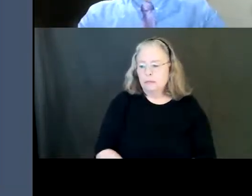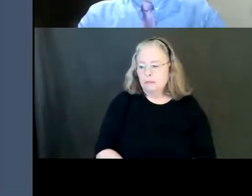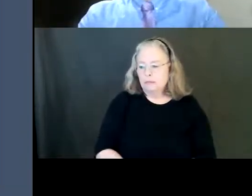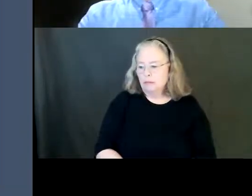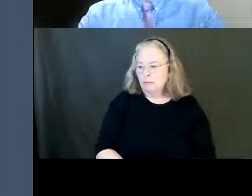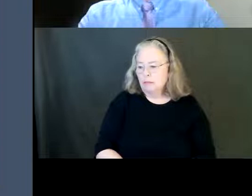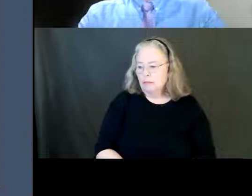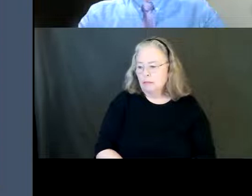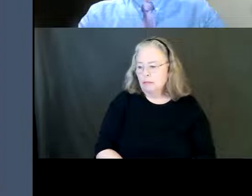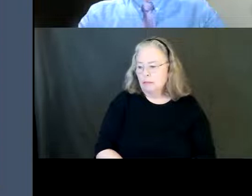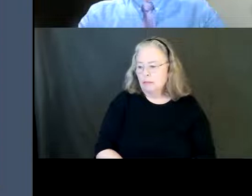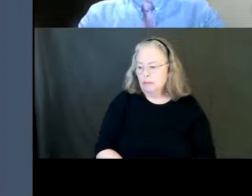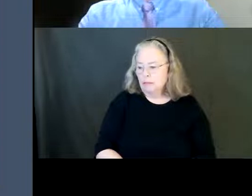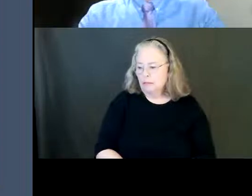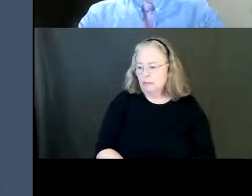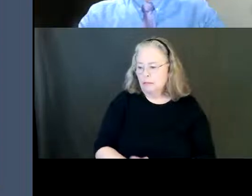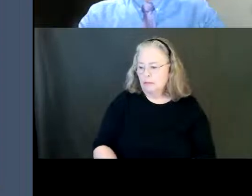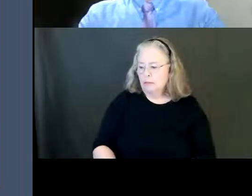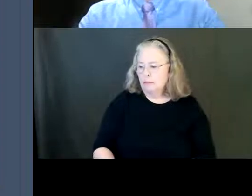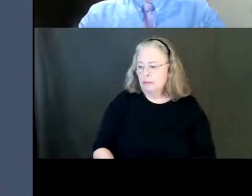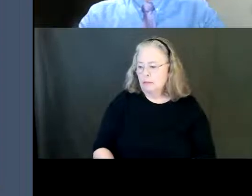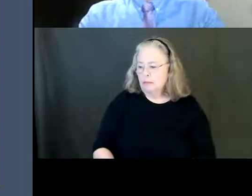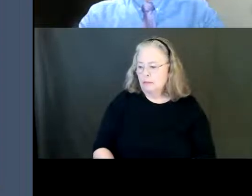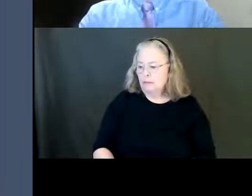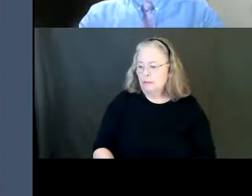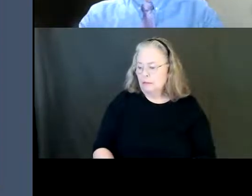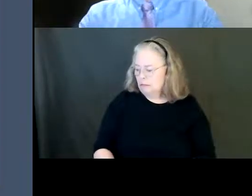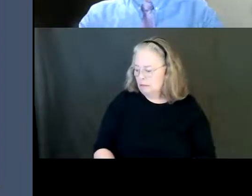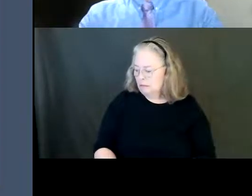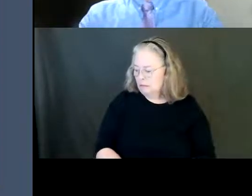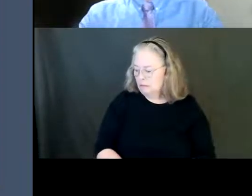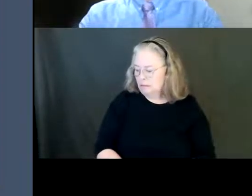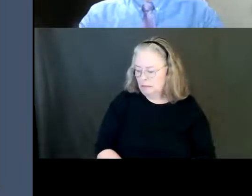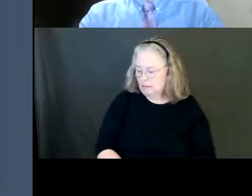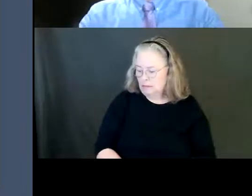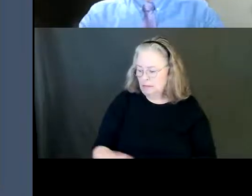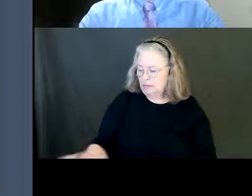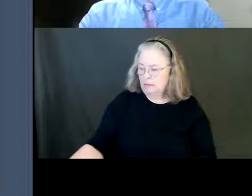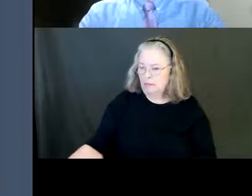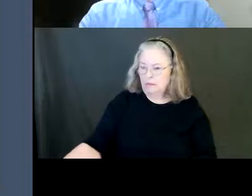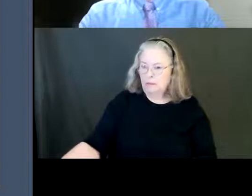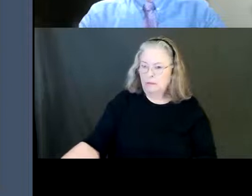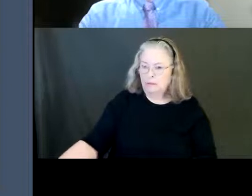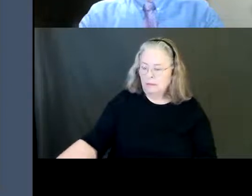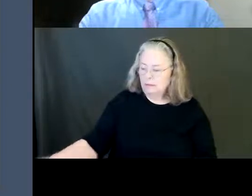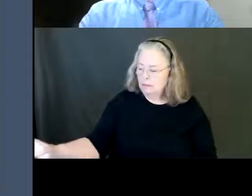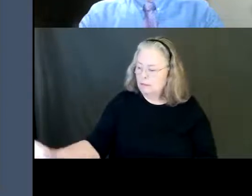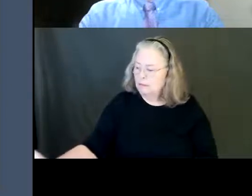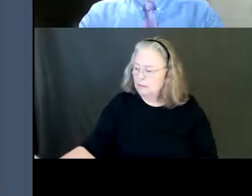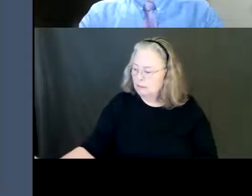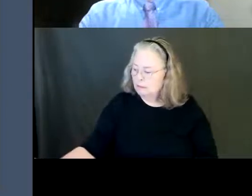And I'll give an opportunity as I'm scrolling through to the next questions if anybody else wants to jump in from the team.